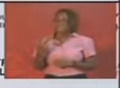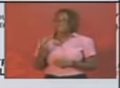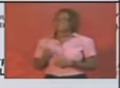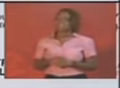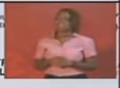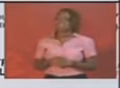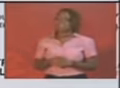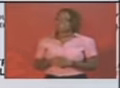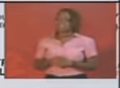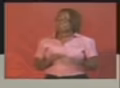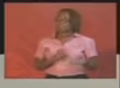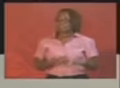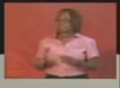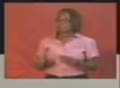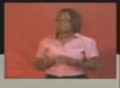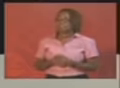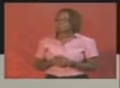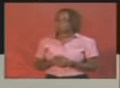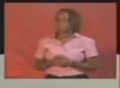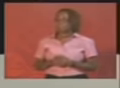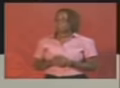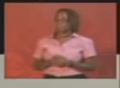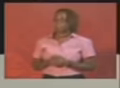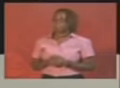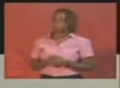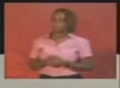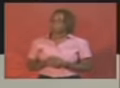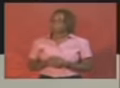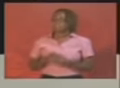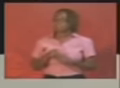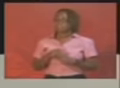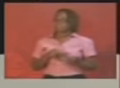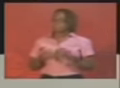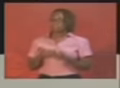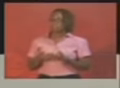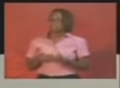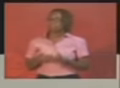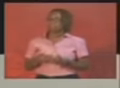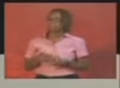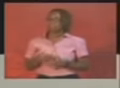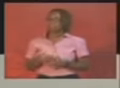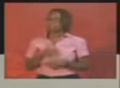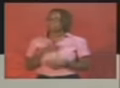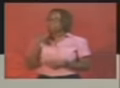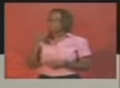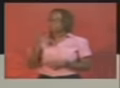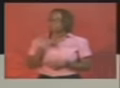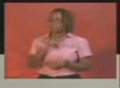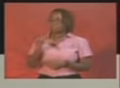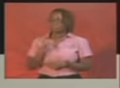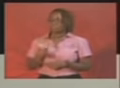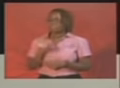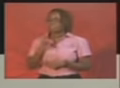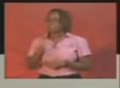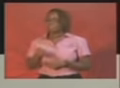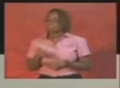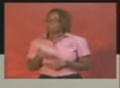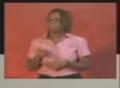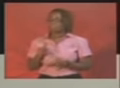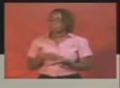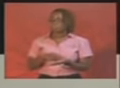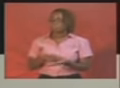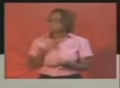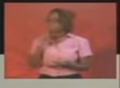Hi, morning everyone. Rashad Khan here from Guardian Media. So my two questions are just for some clarification. So Dr. Sirju